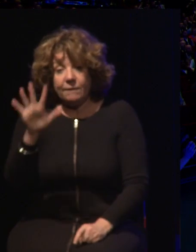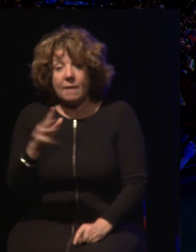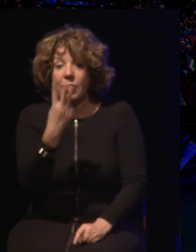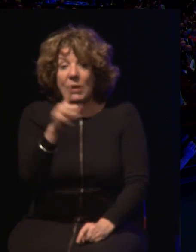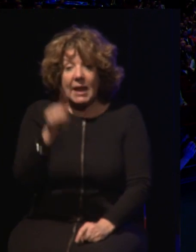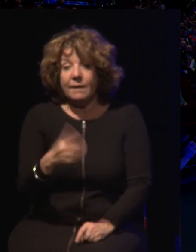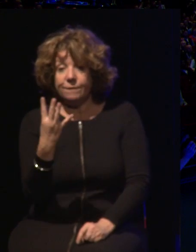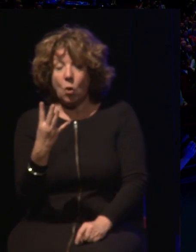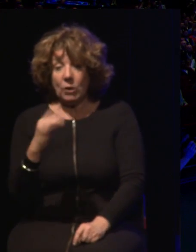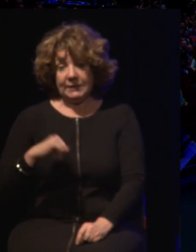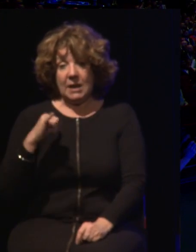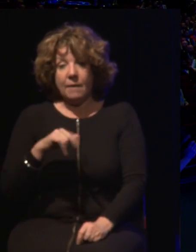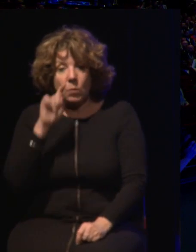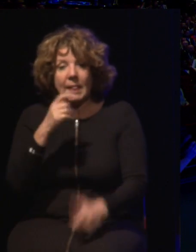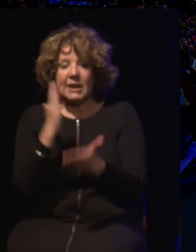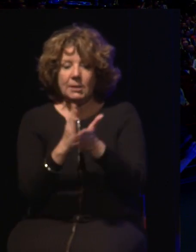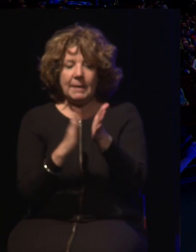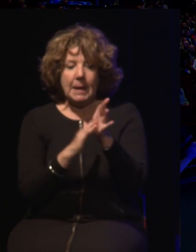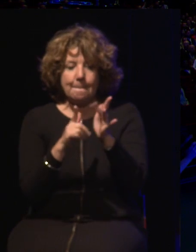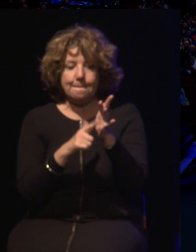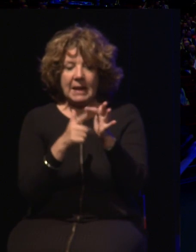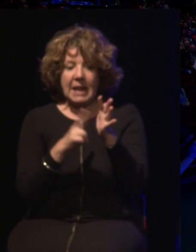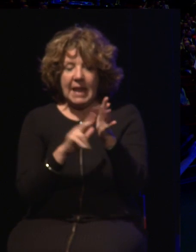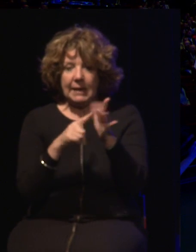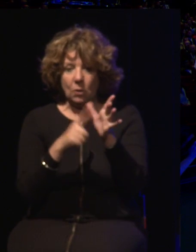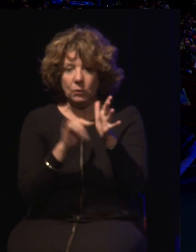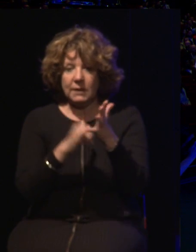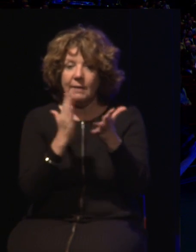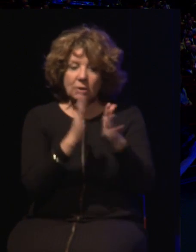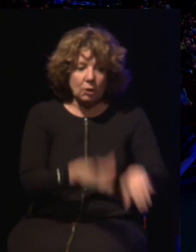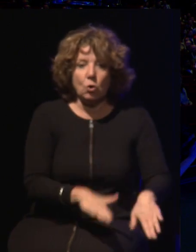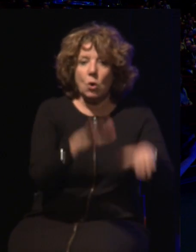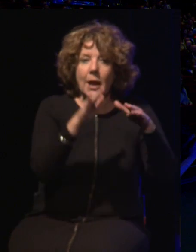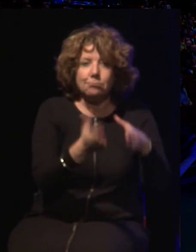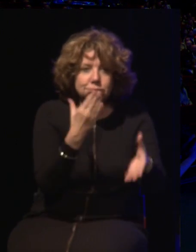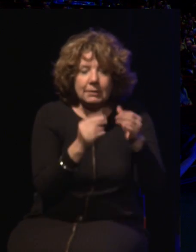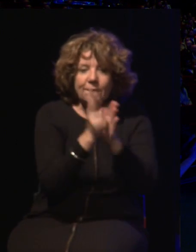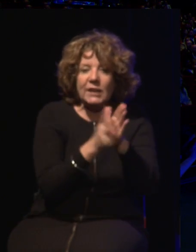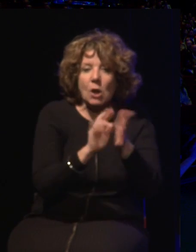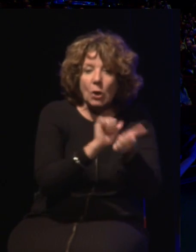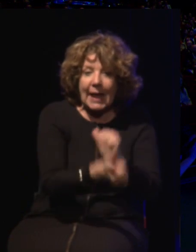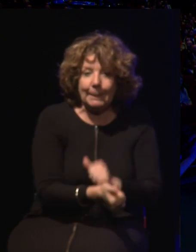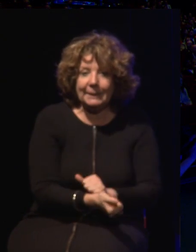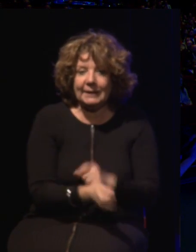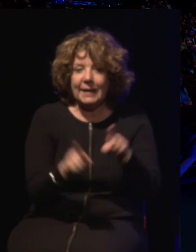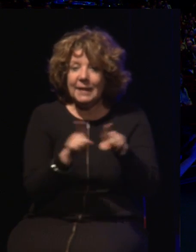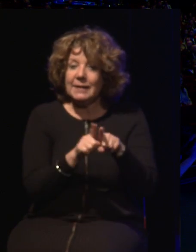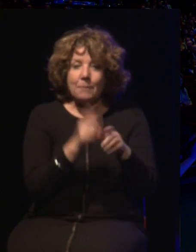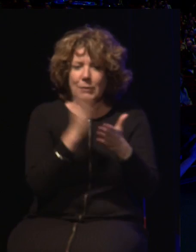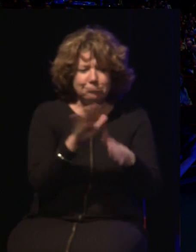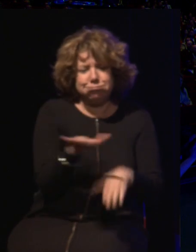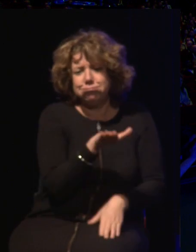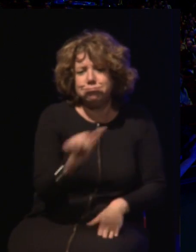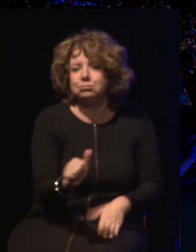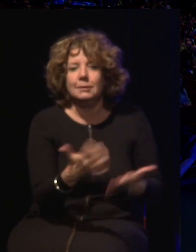have grown up on video games. As digital natives, millennials have grown up in an era of technology and have